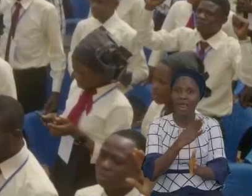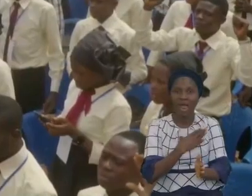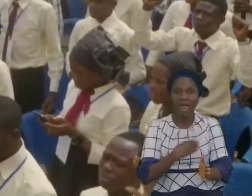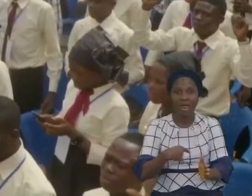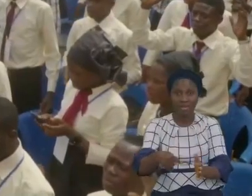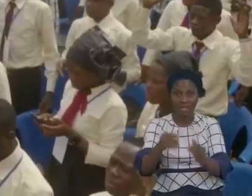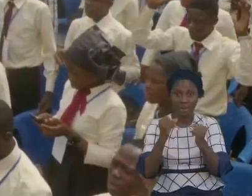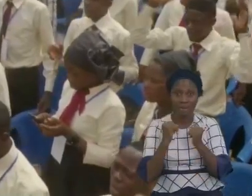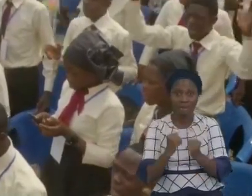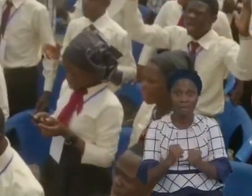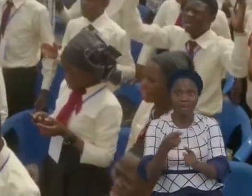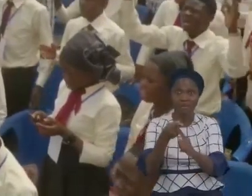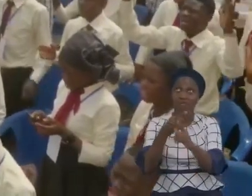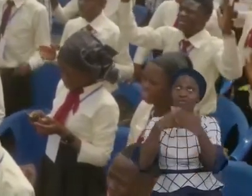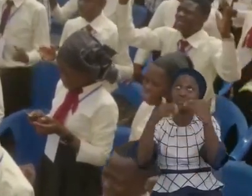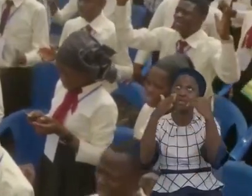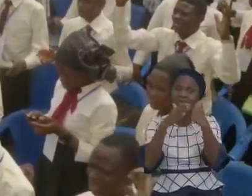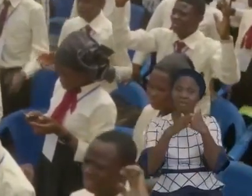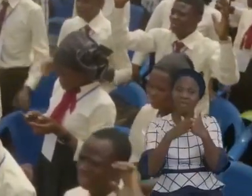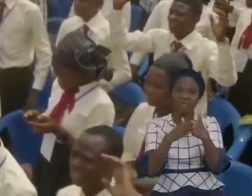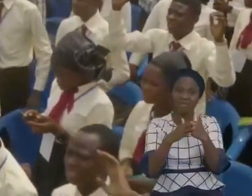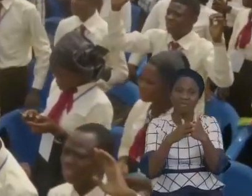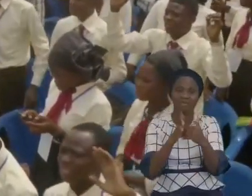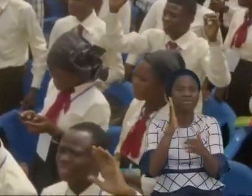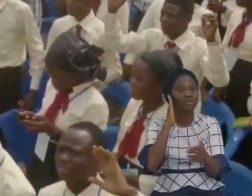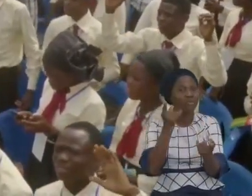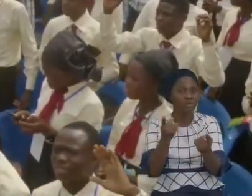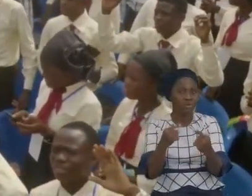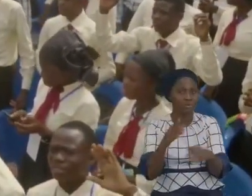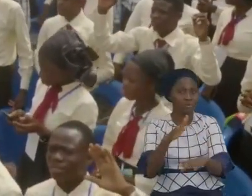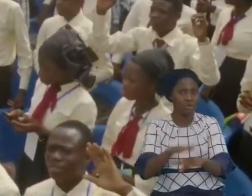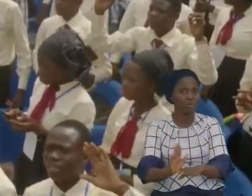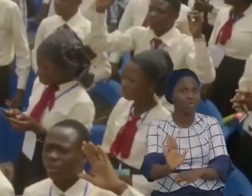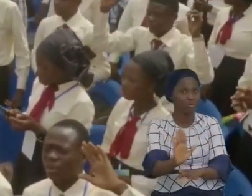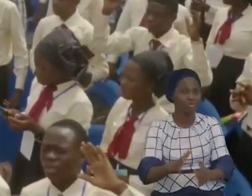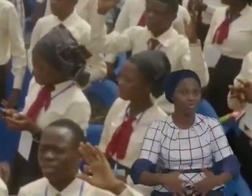your life. Everything that held you